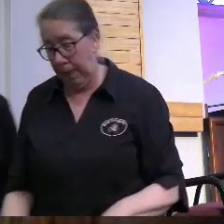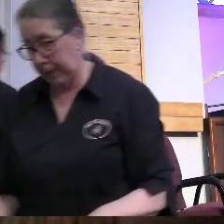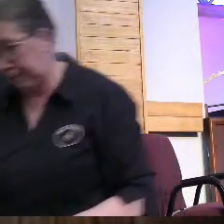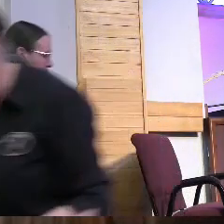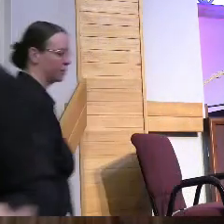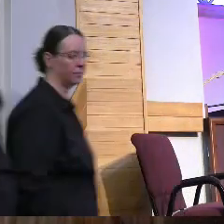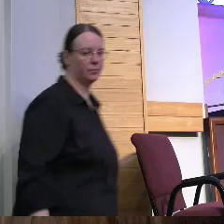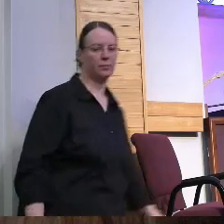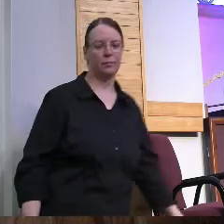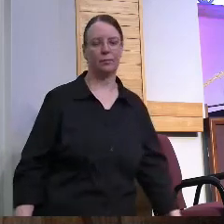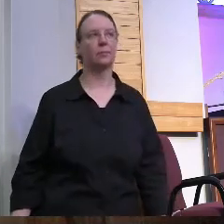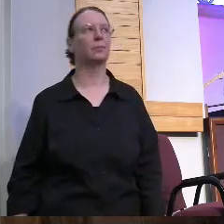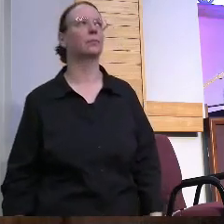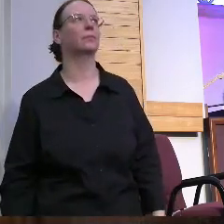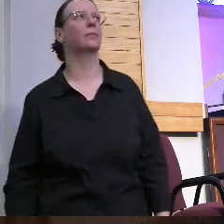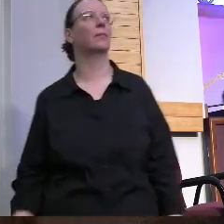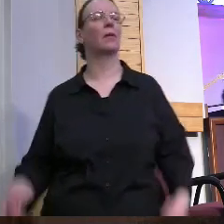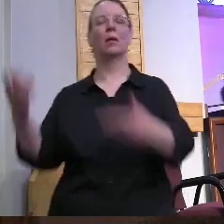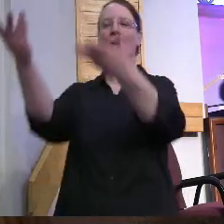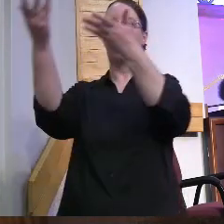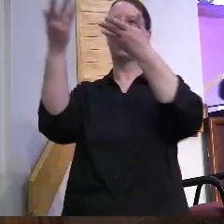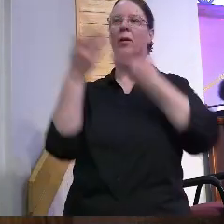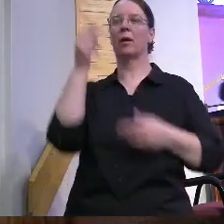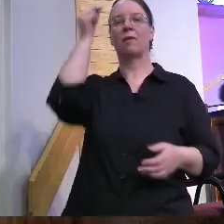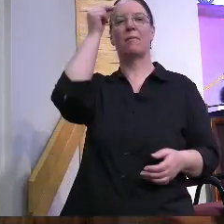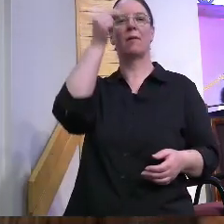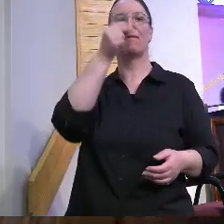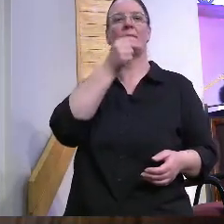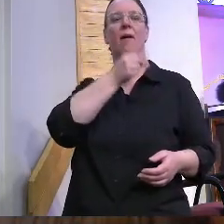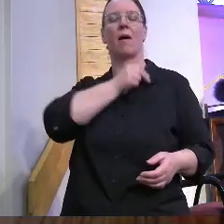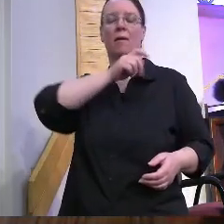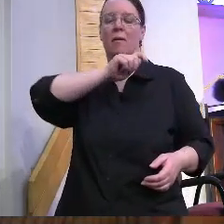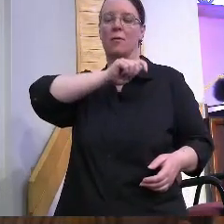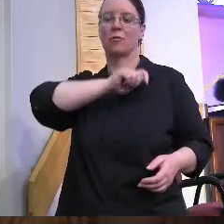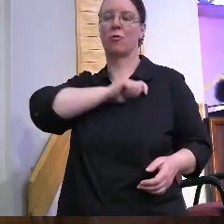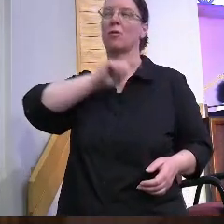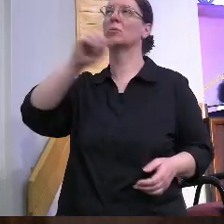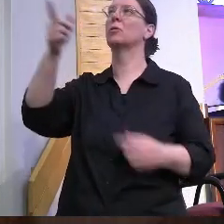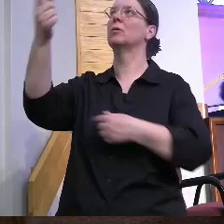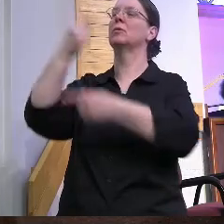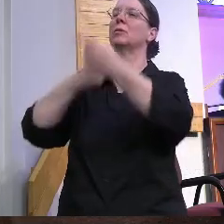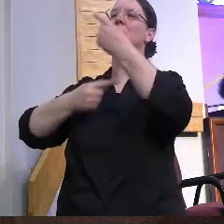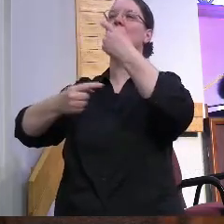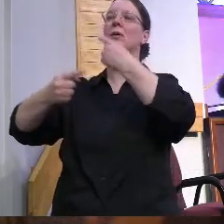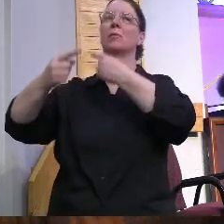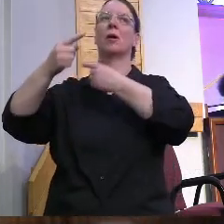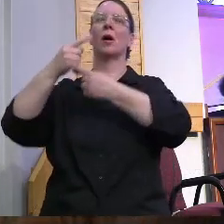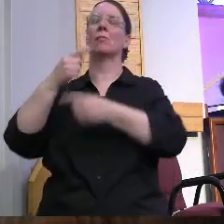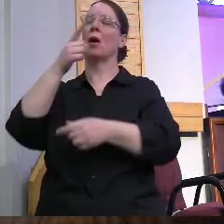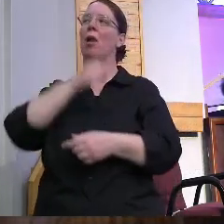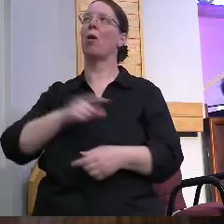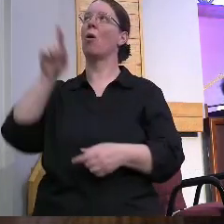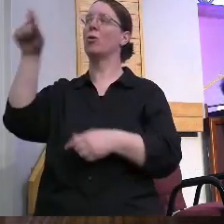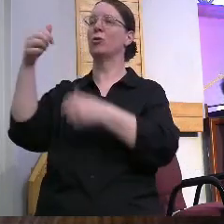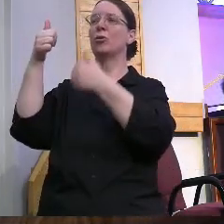peace again with Jesus. If you lost your phone, you wouldn't stop looking. Let me tell you, some of you have lost your peace. You can get it back